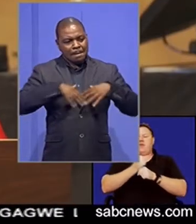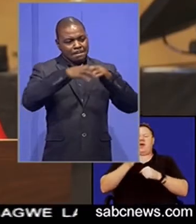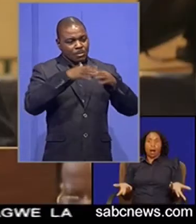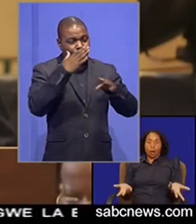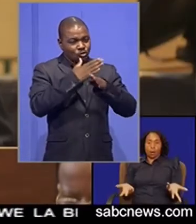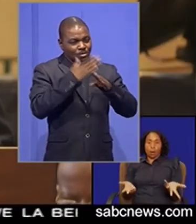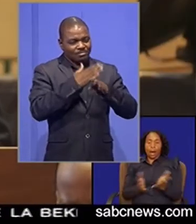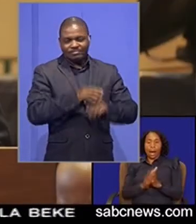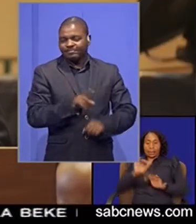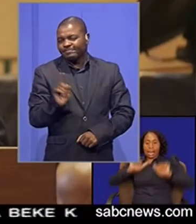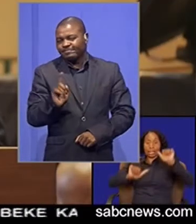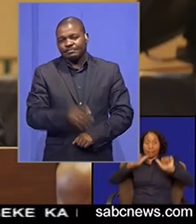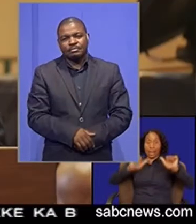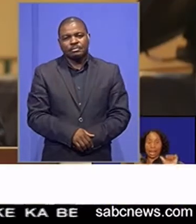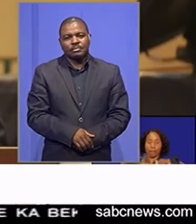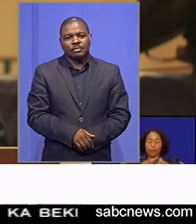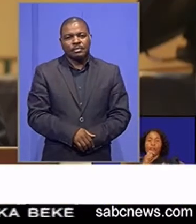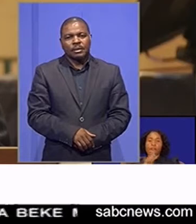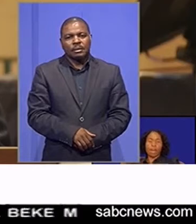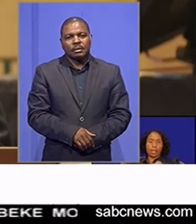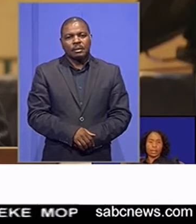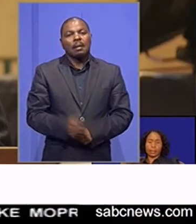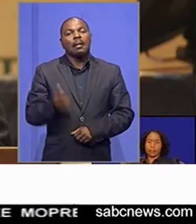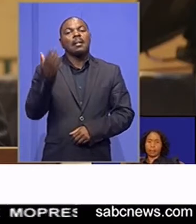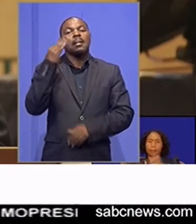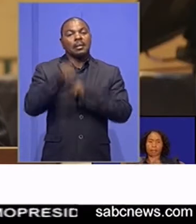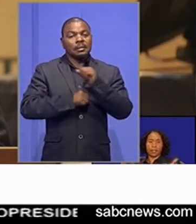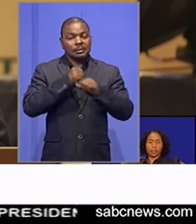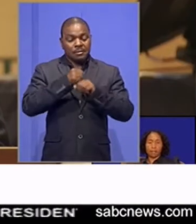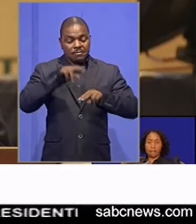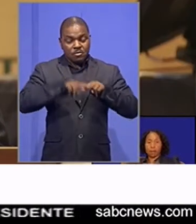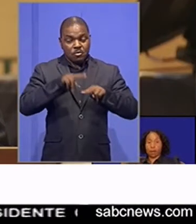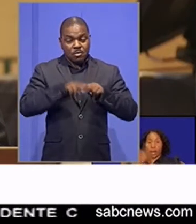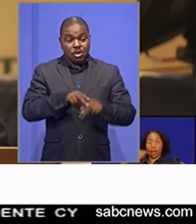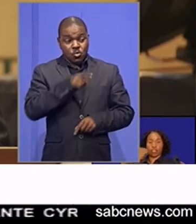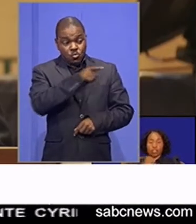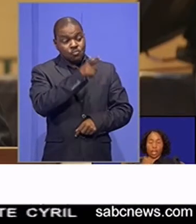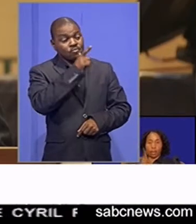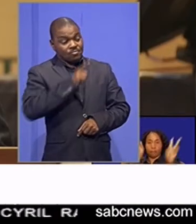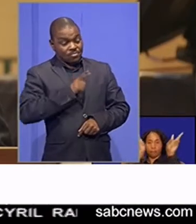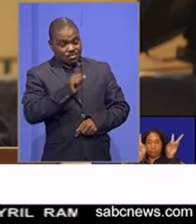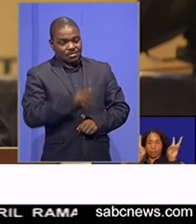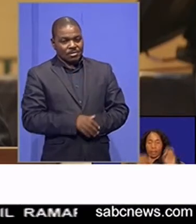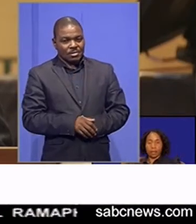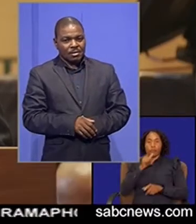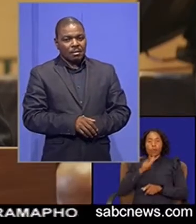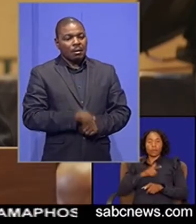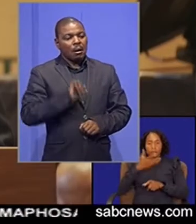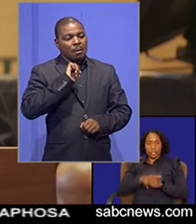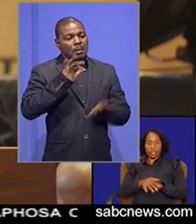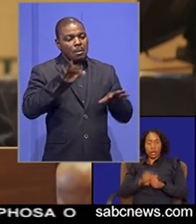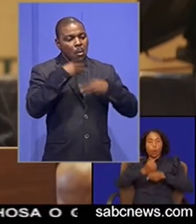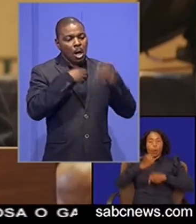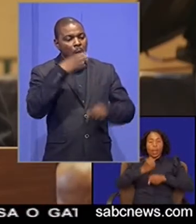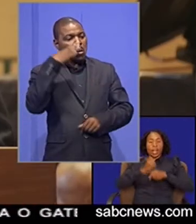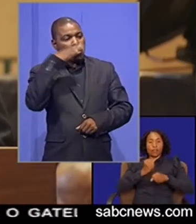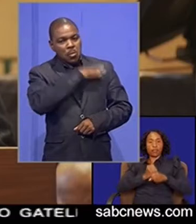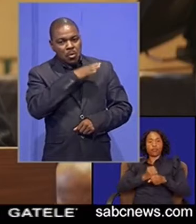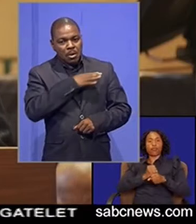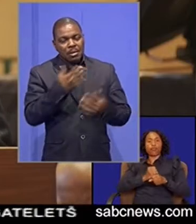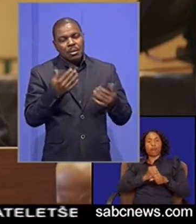jobs. In February last year, you told us, and I quote, our unemployment rate now stands